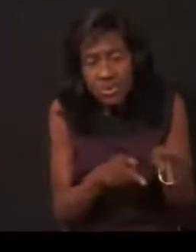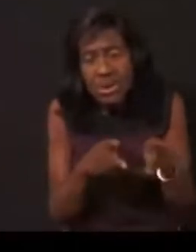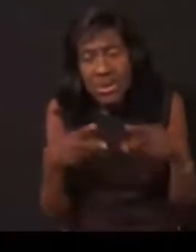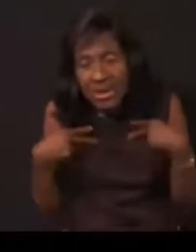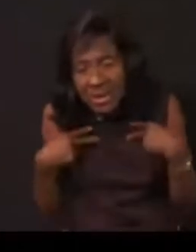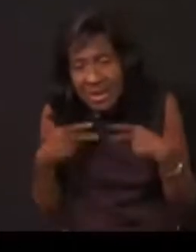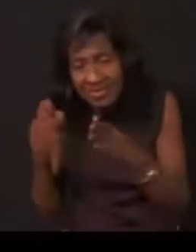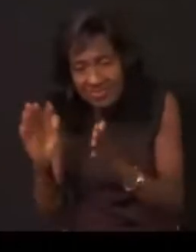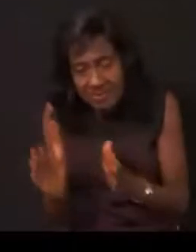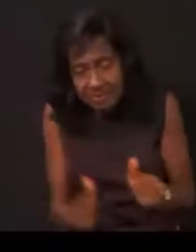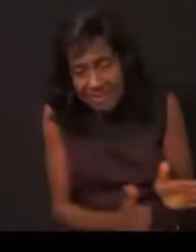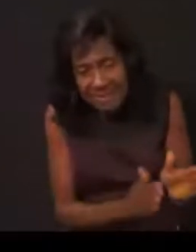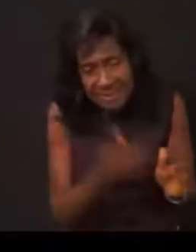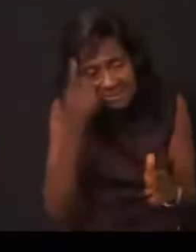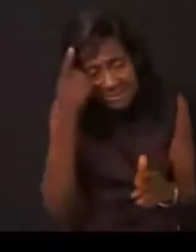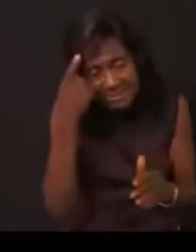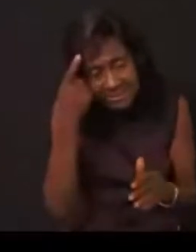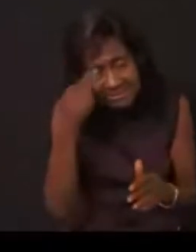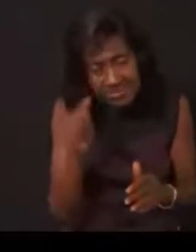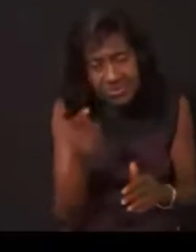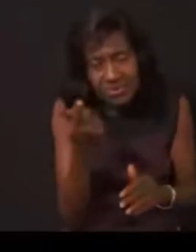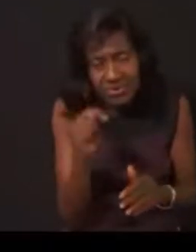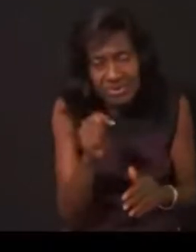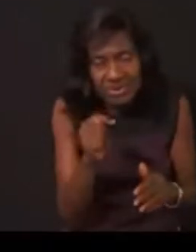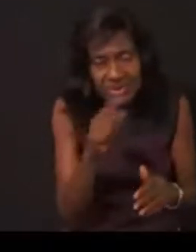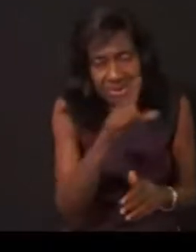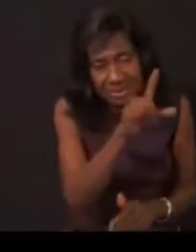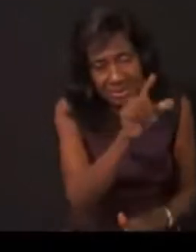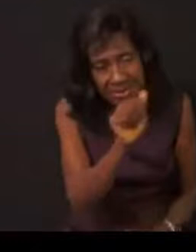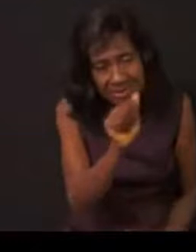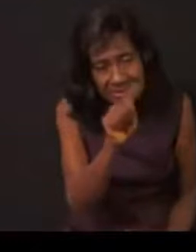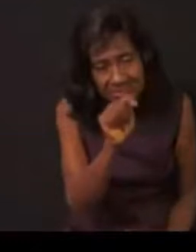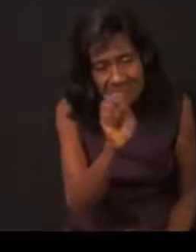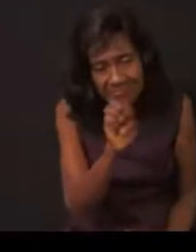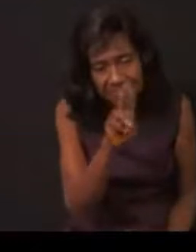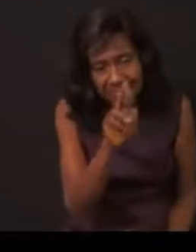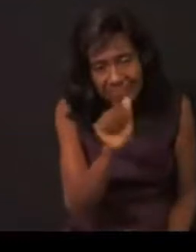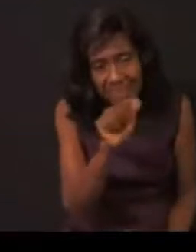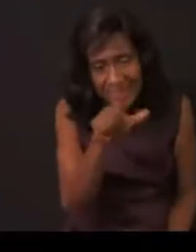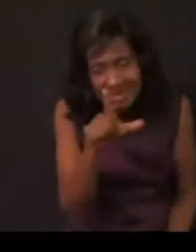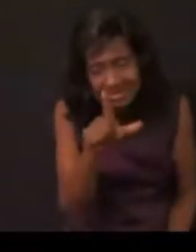as the lateral flow test to help to minimize those who are impacted.